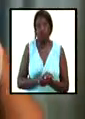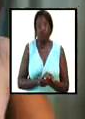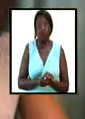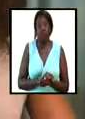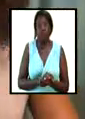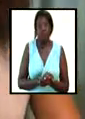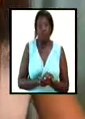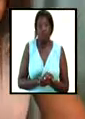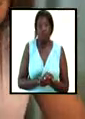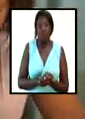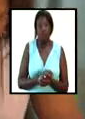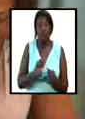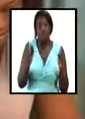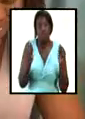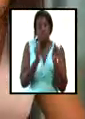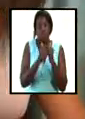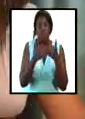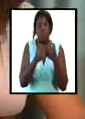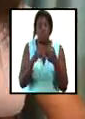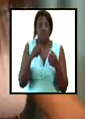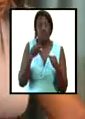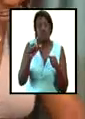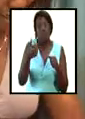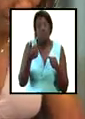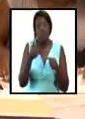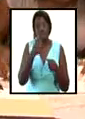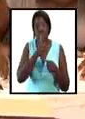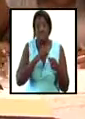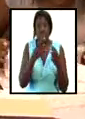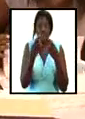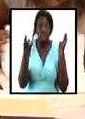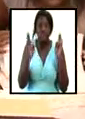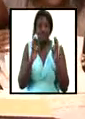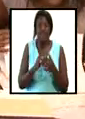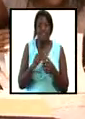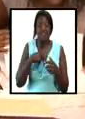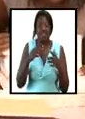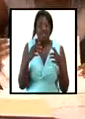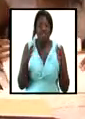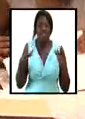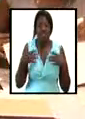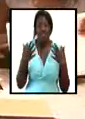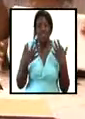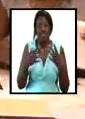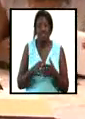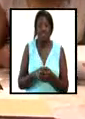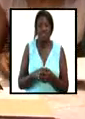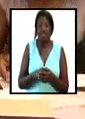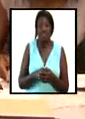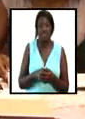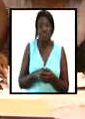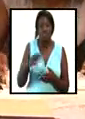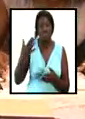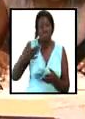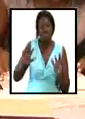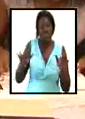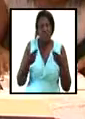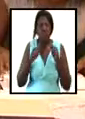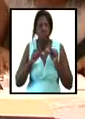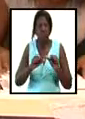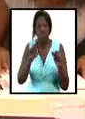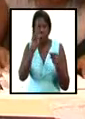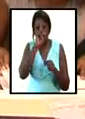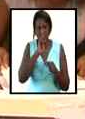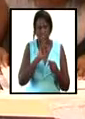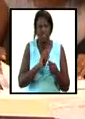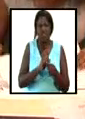night at the guest house and I'm so excited. Can you imagine? I really don't know how you can do this, you know? It makes my